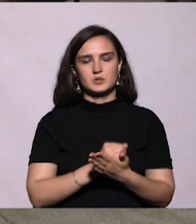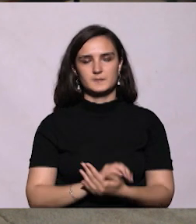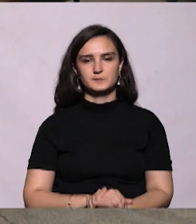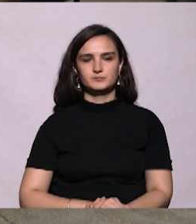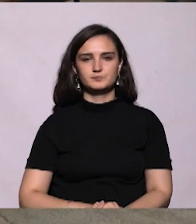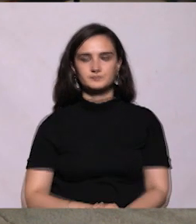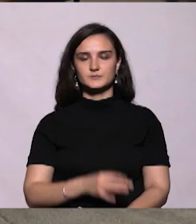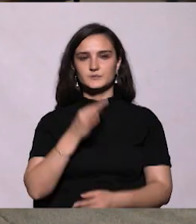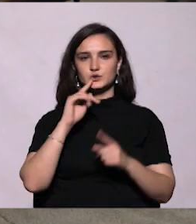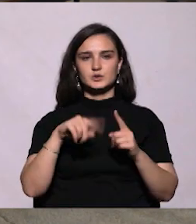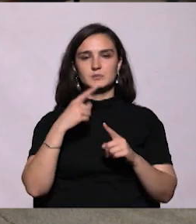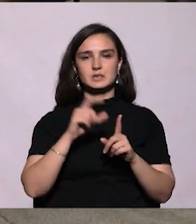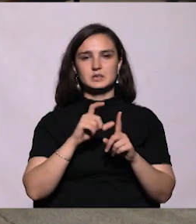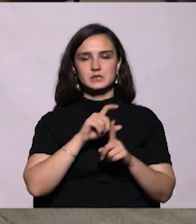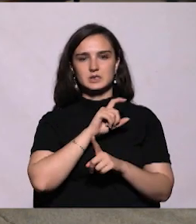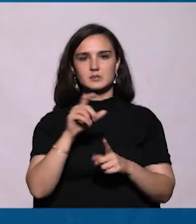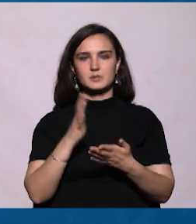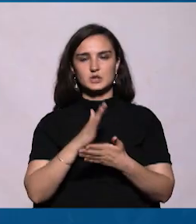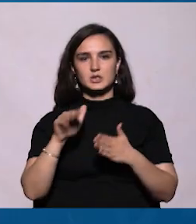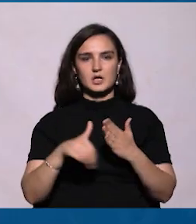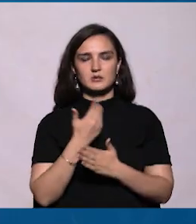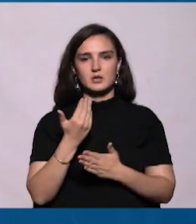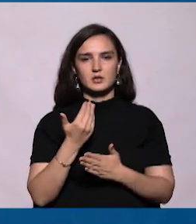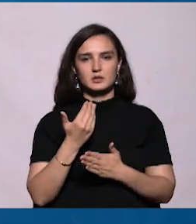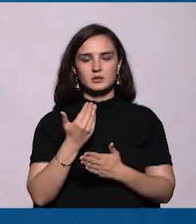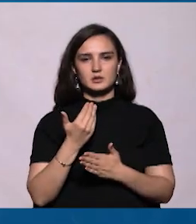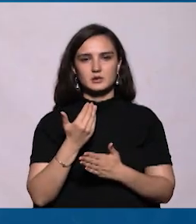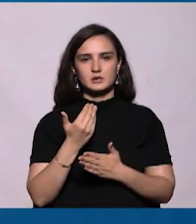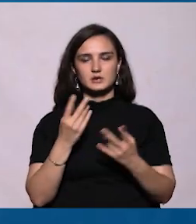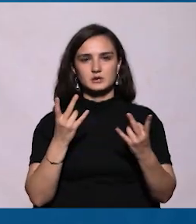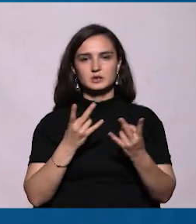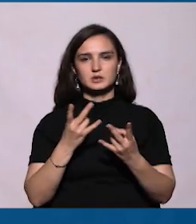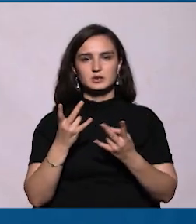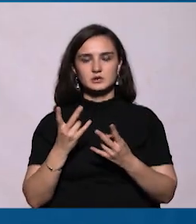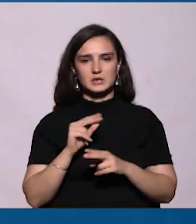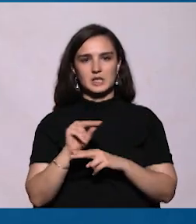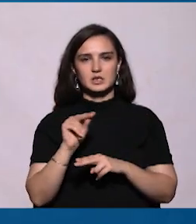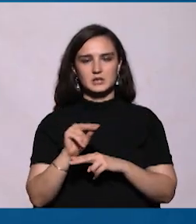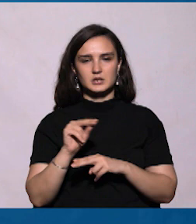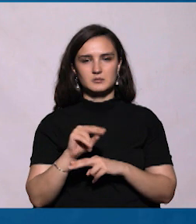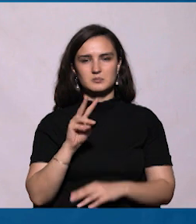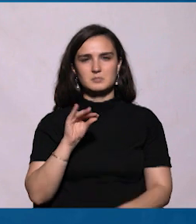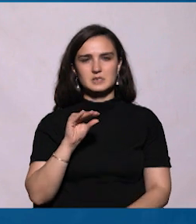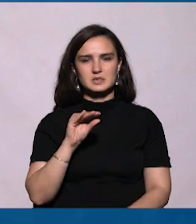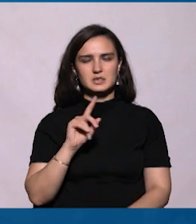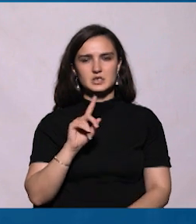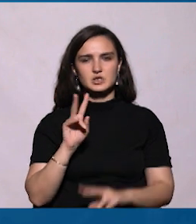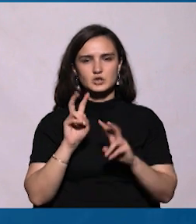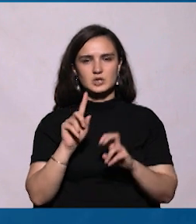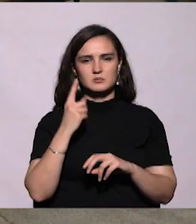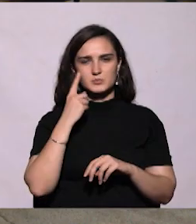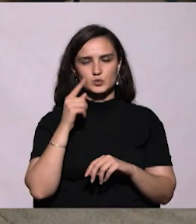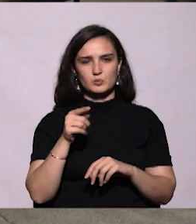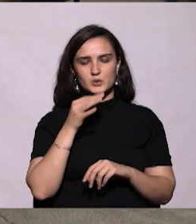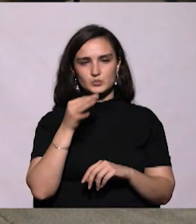Our next sentence is, the new blank needs training. Mr. Carter, what do you think the answer